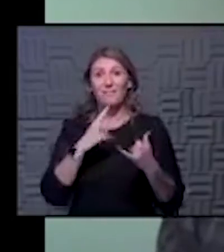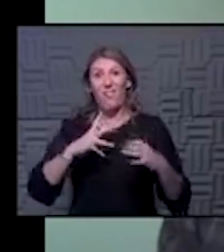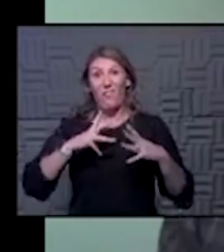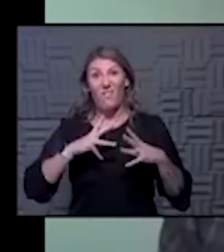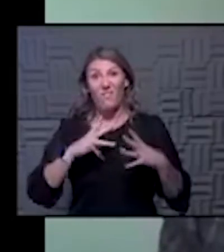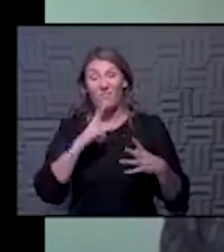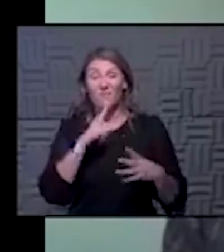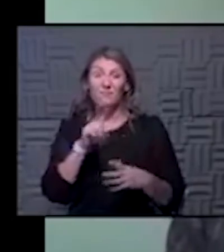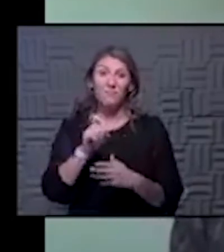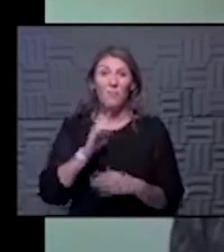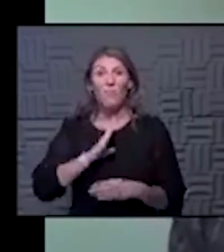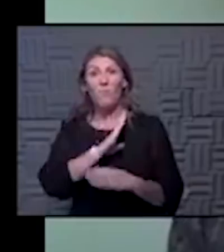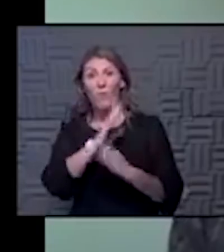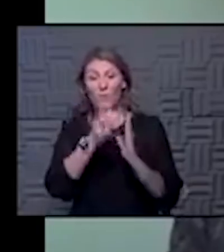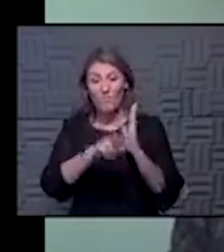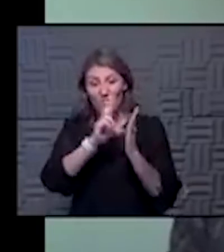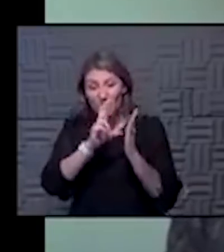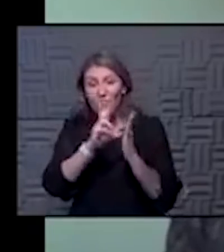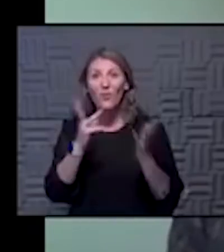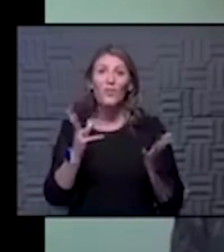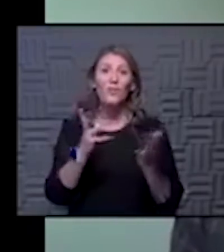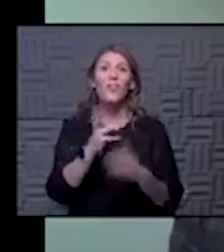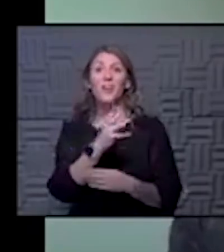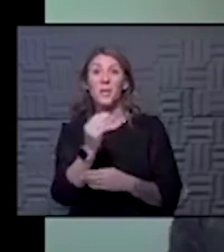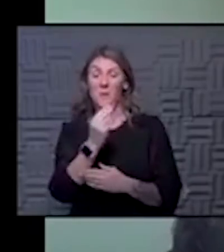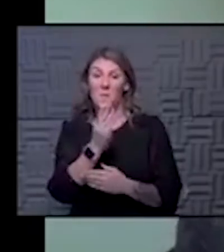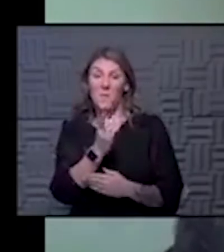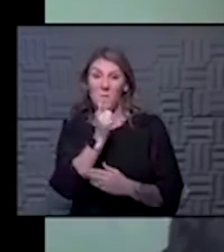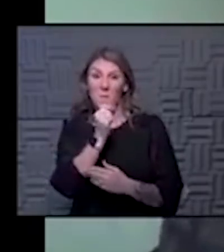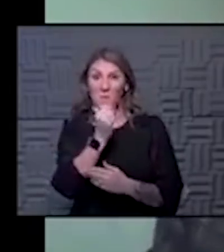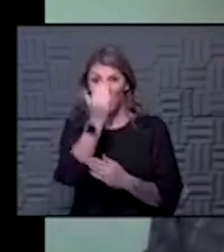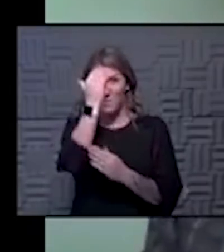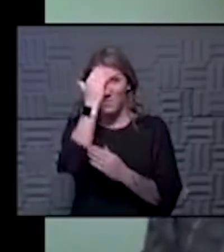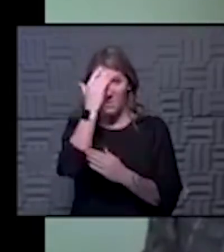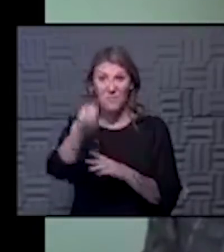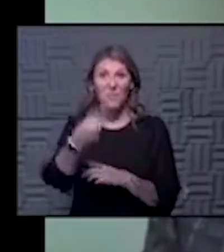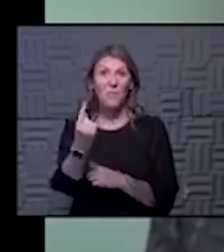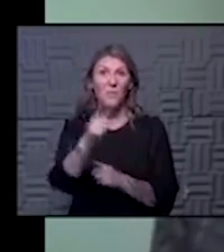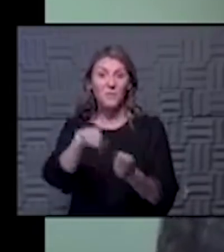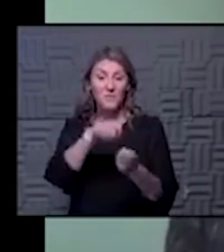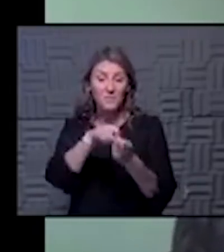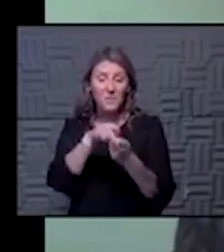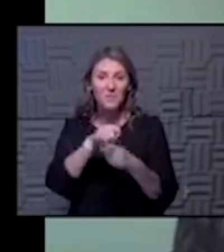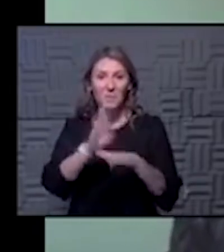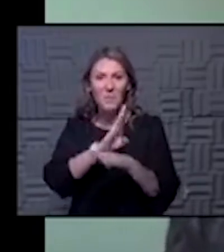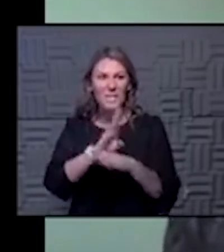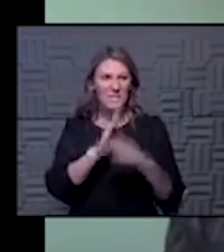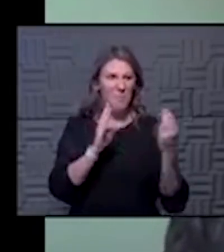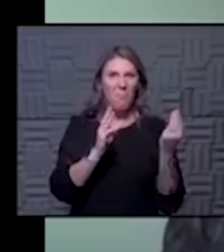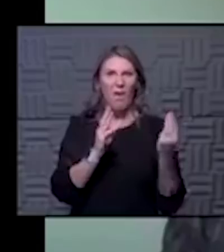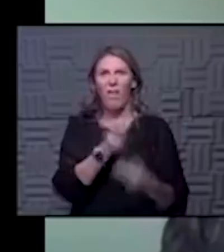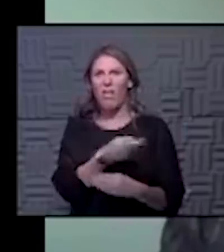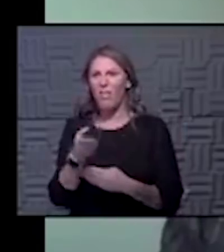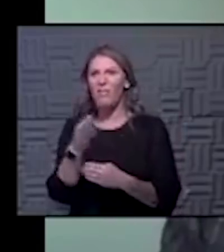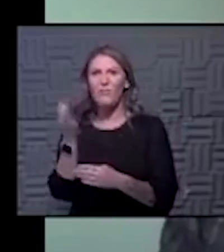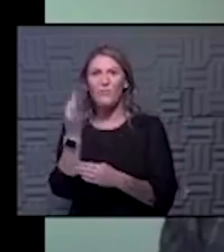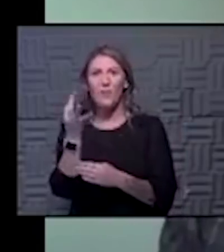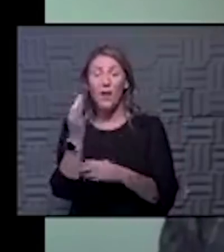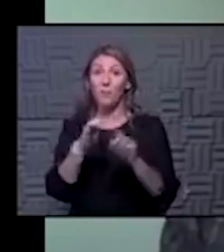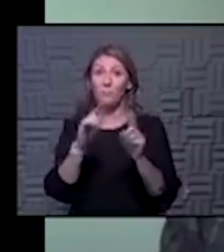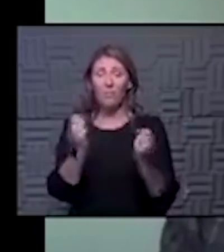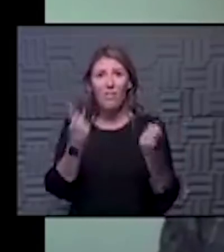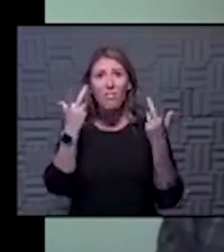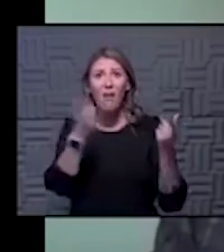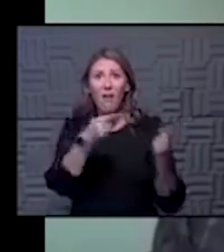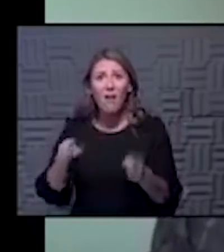doing a little board review, do some personal errands. Who knew that only certain businesses are open on Monday to Friday? But you know what? There's a lot going on, and